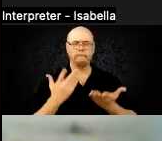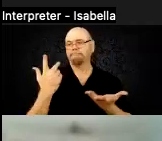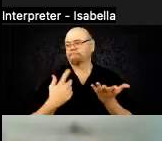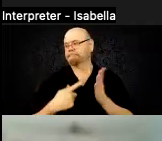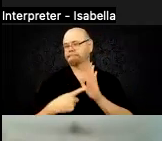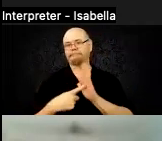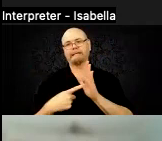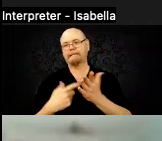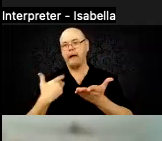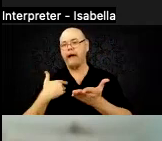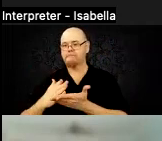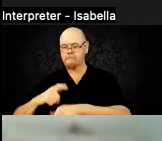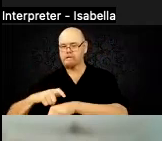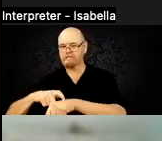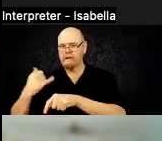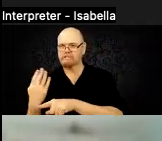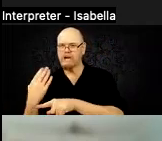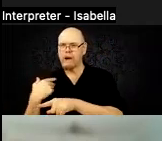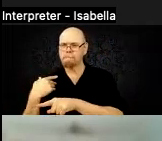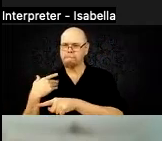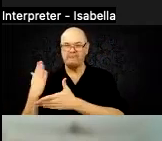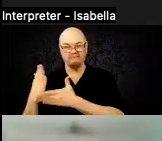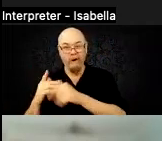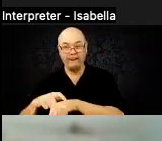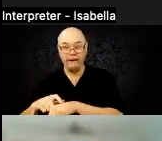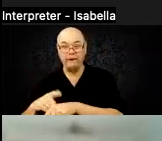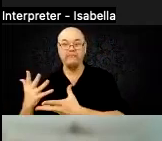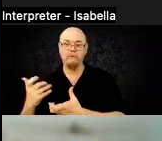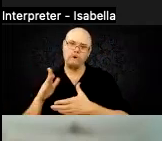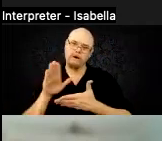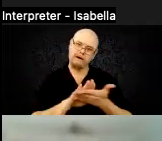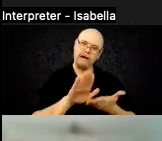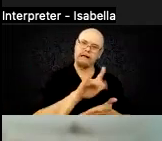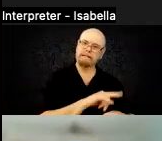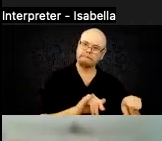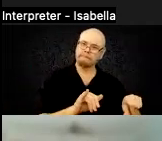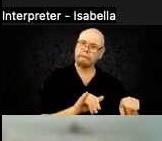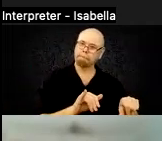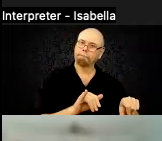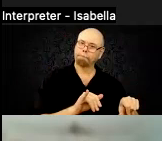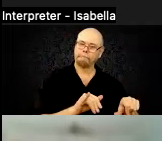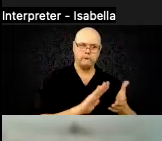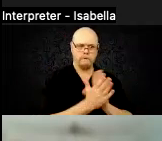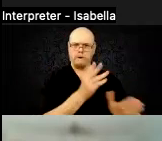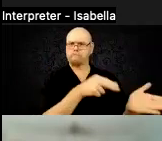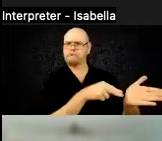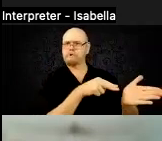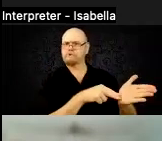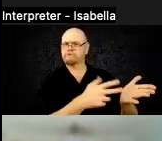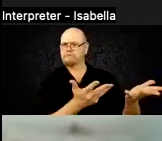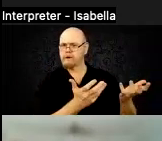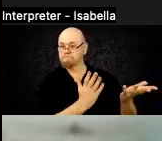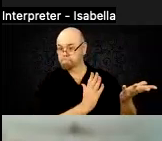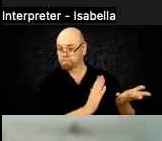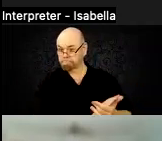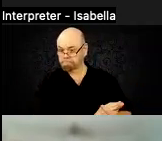a part-time job but really wants to go to college, right, to become a nurse, right? So if that's the case,